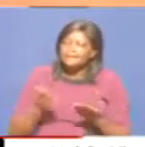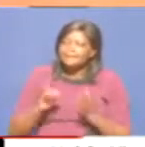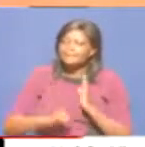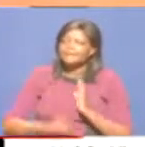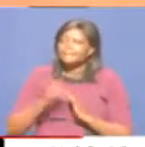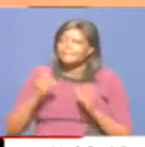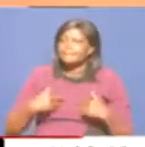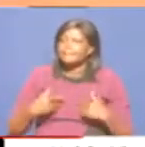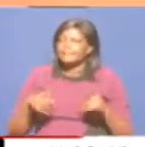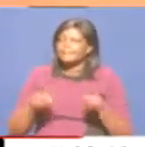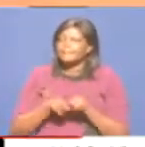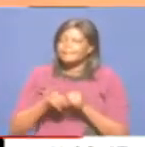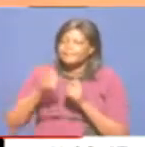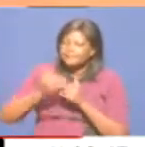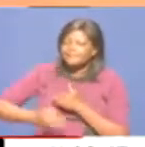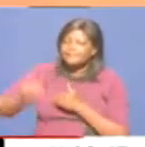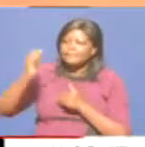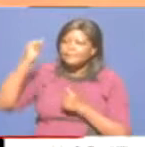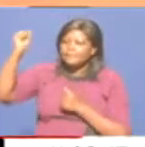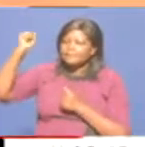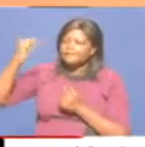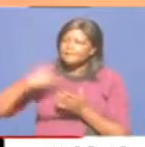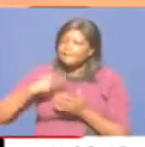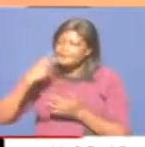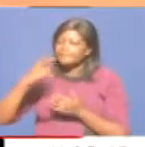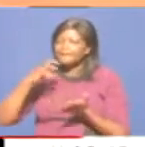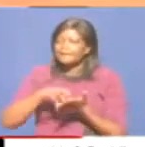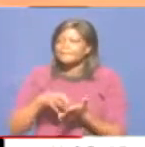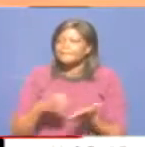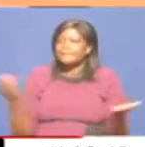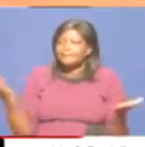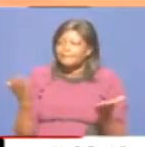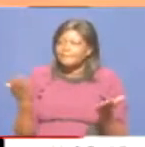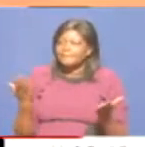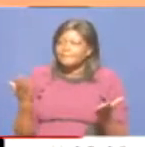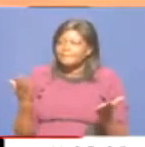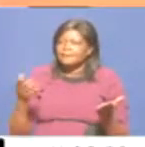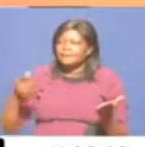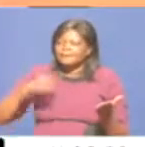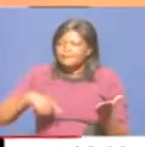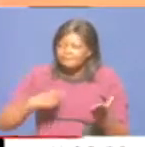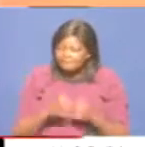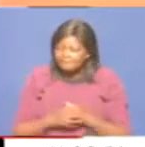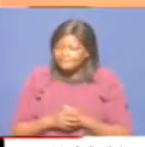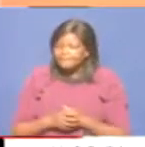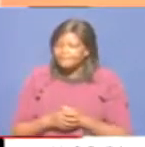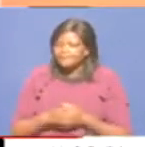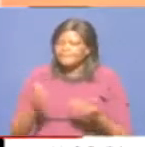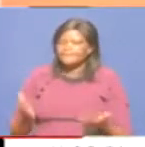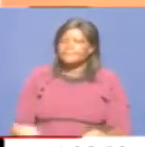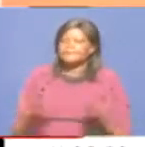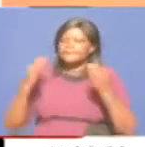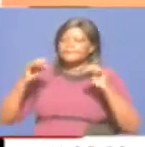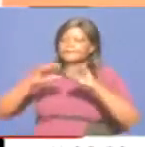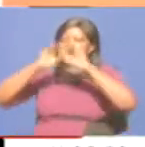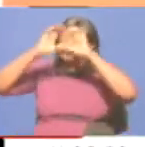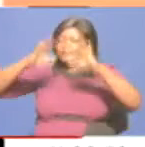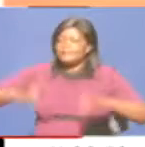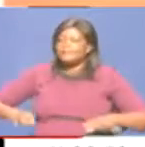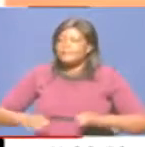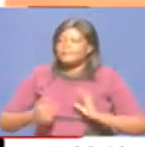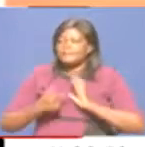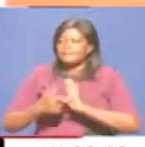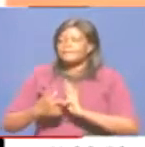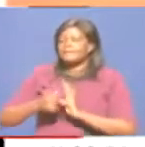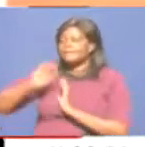even going forward in politics, we'd want to see a situation where we take devolution a notch higher. You know, the constitution